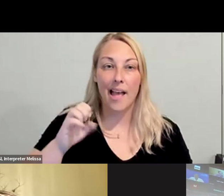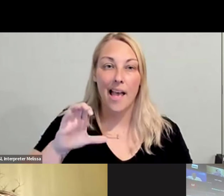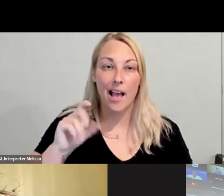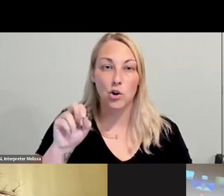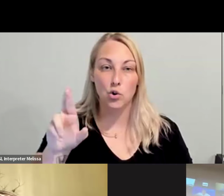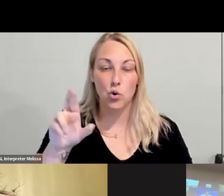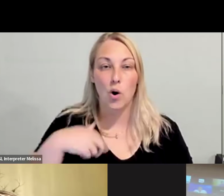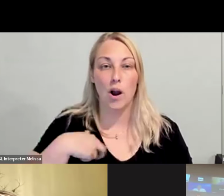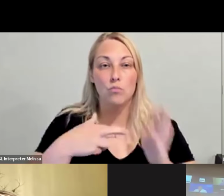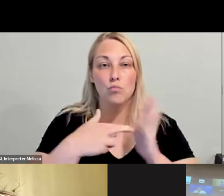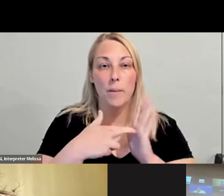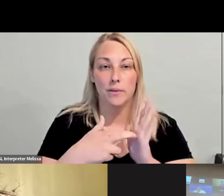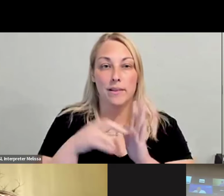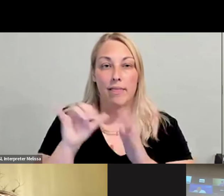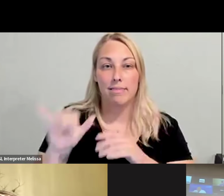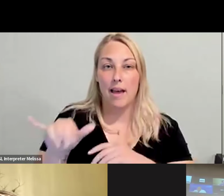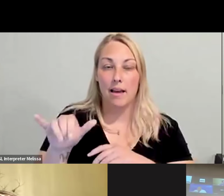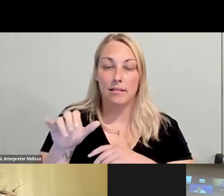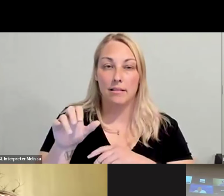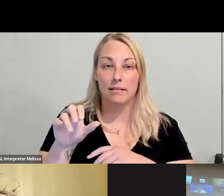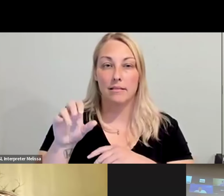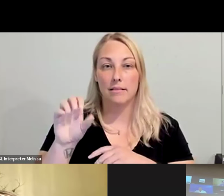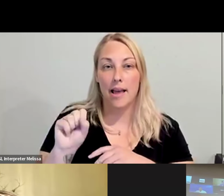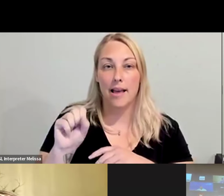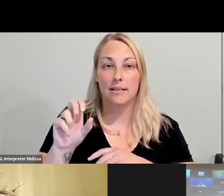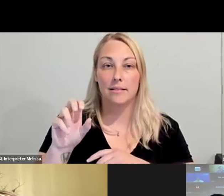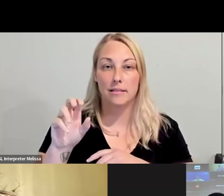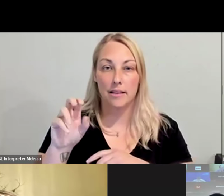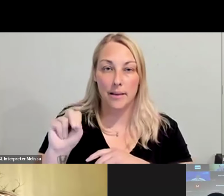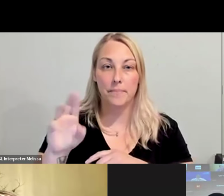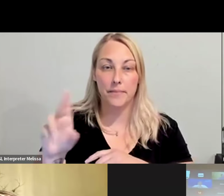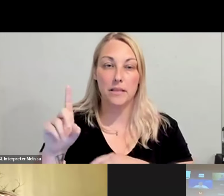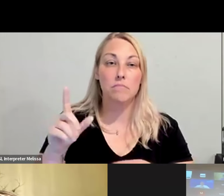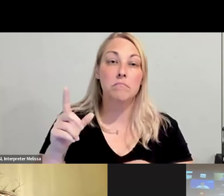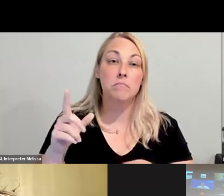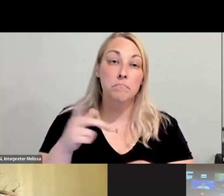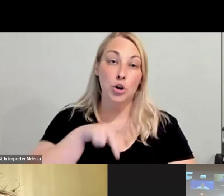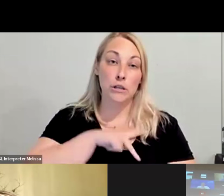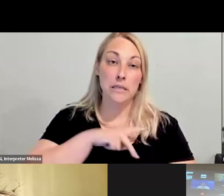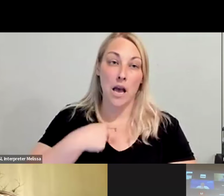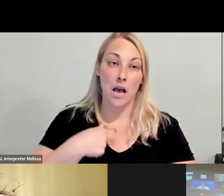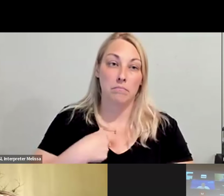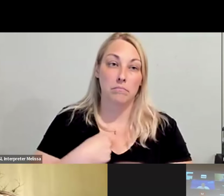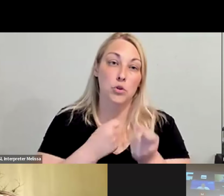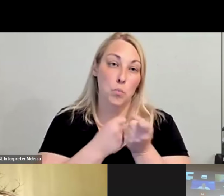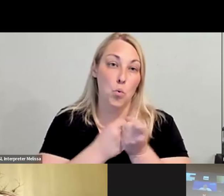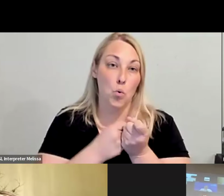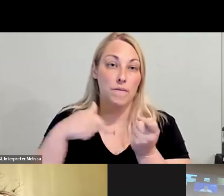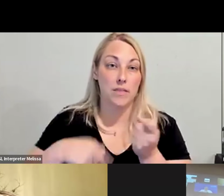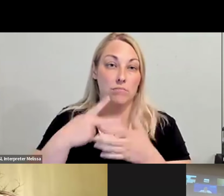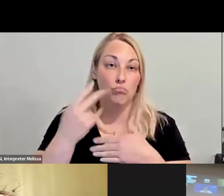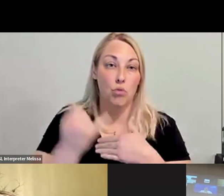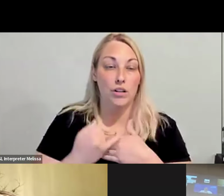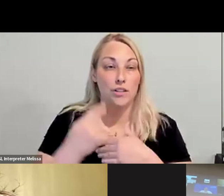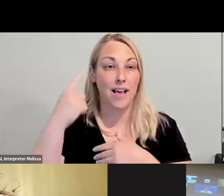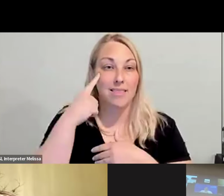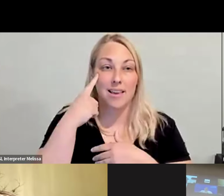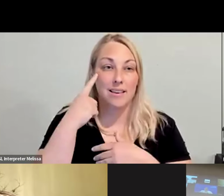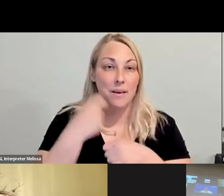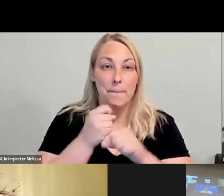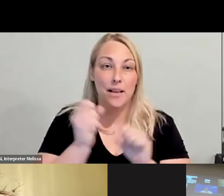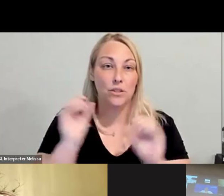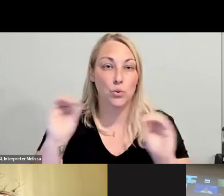represents the SMD in question. So personally, I'm supportive of this project. I think that it makes no sense to look at a place